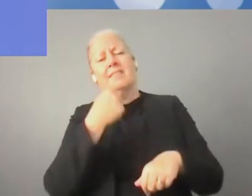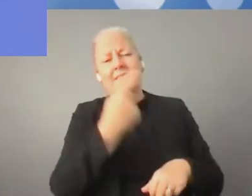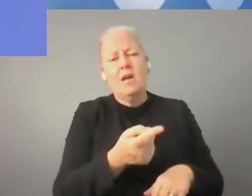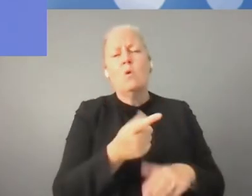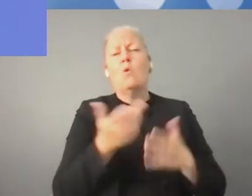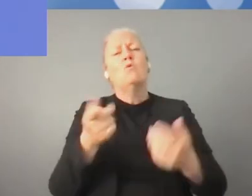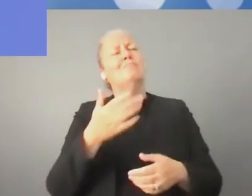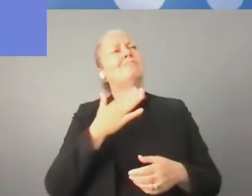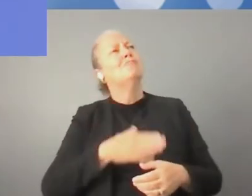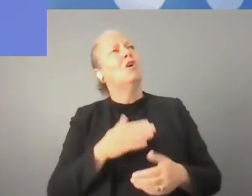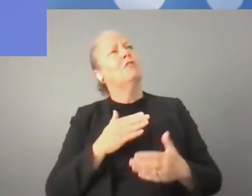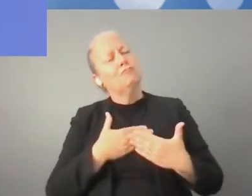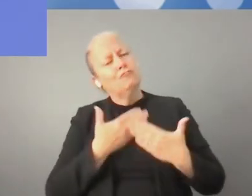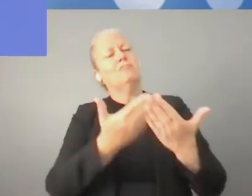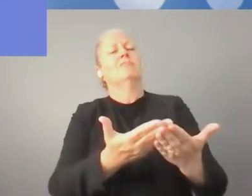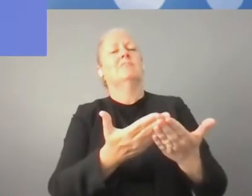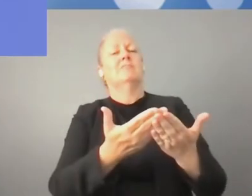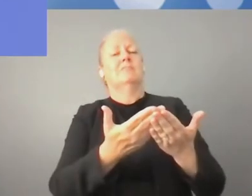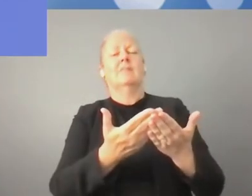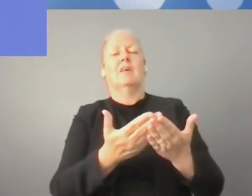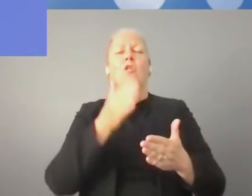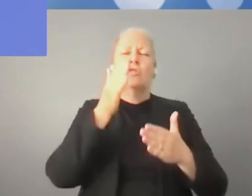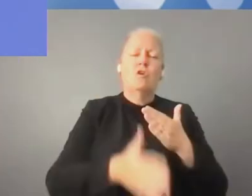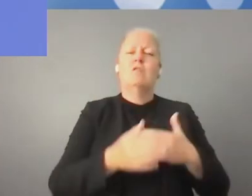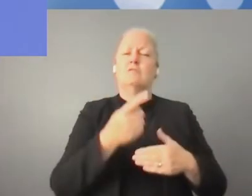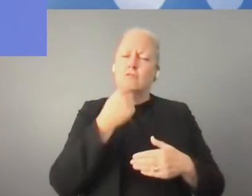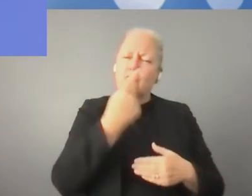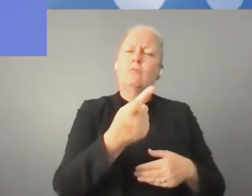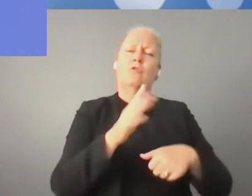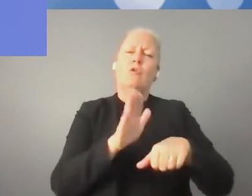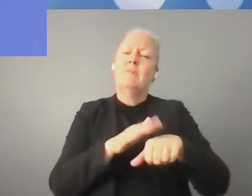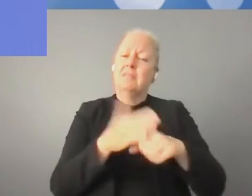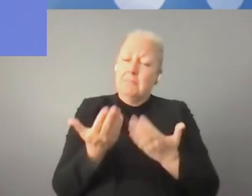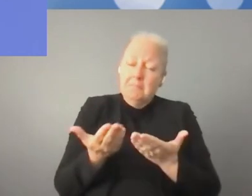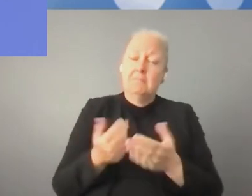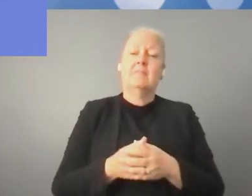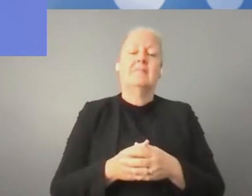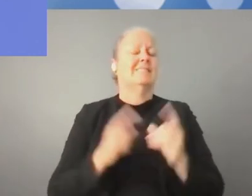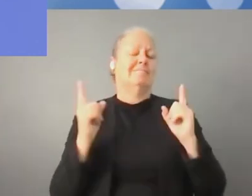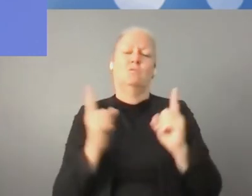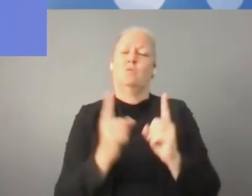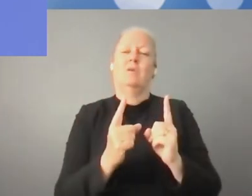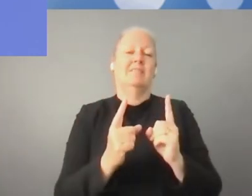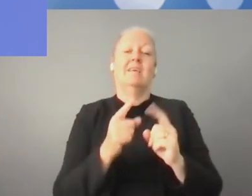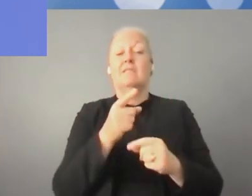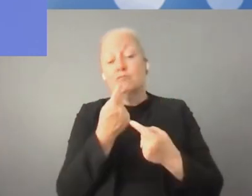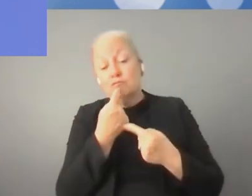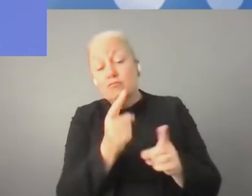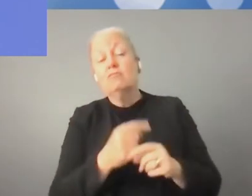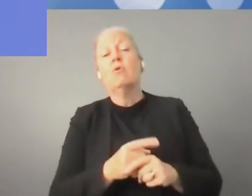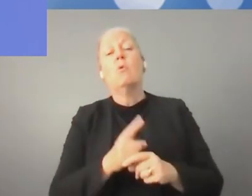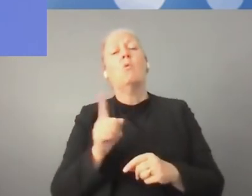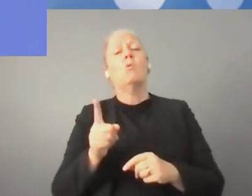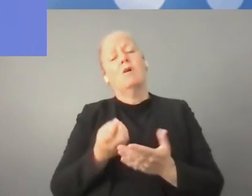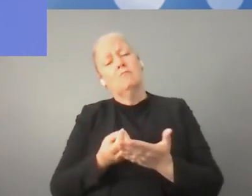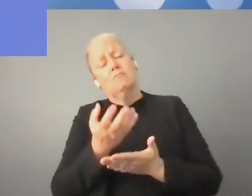to leave a sweet or add or comment so please do so just just a short statement or message from your perspective